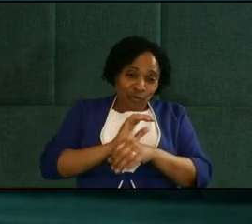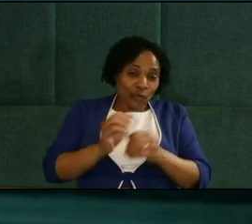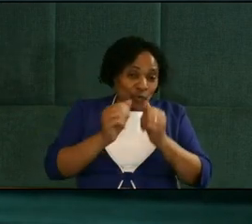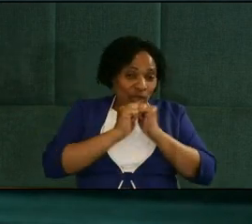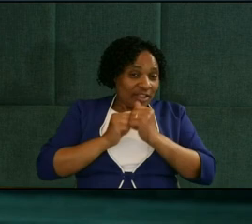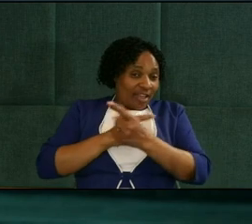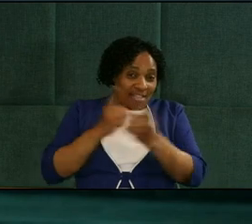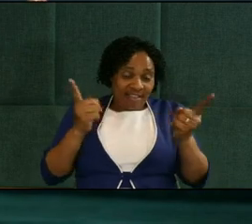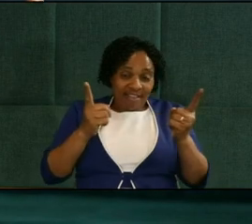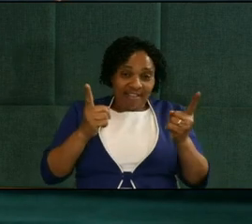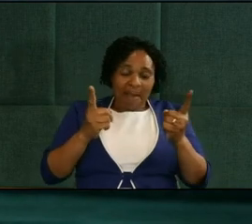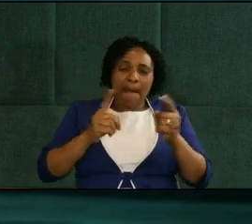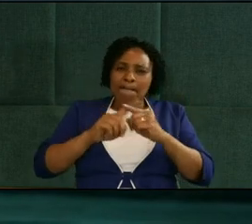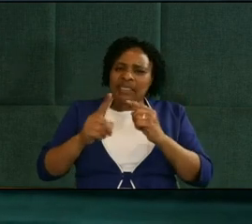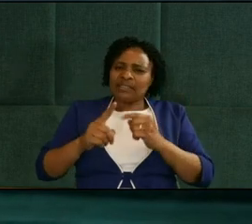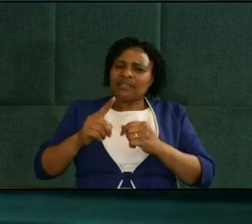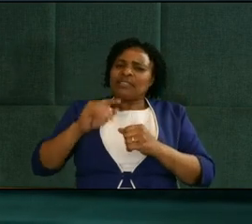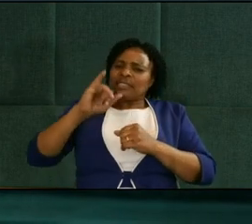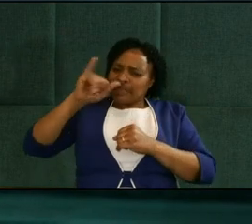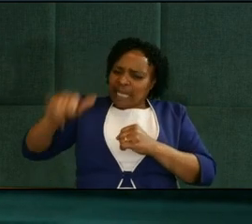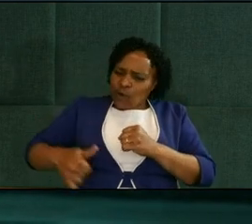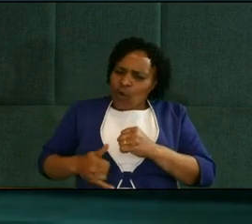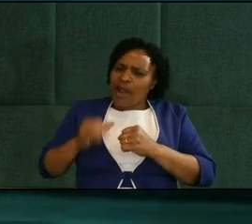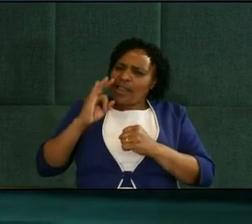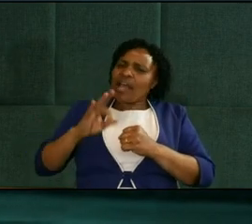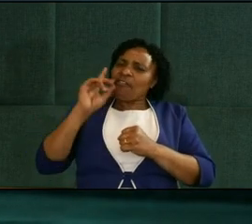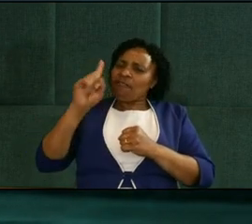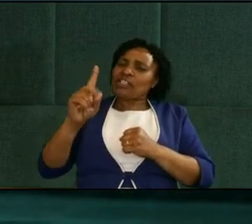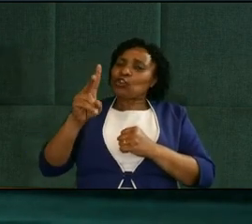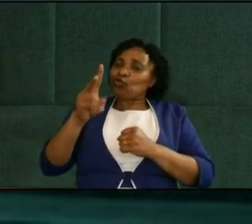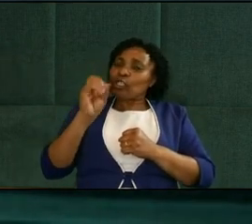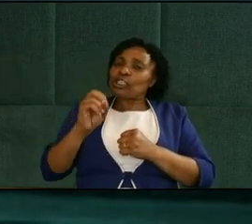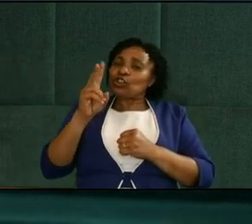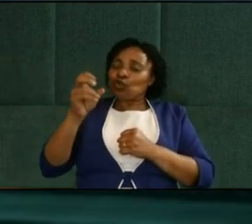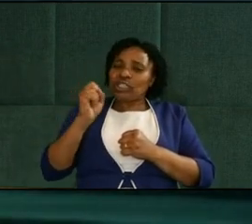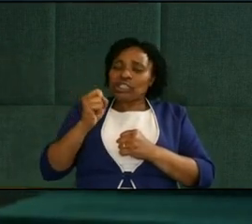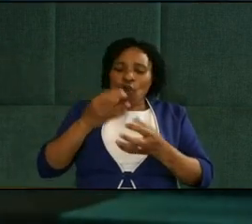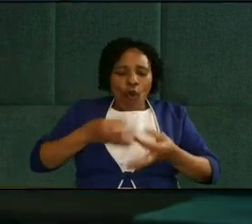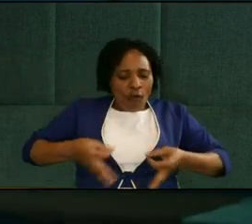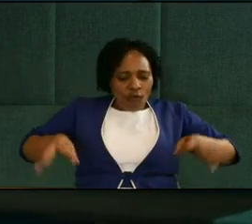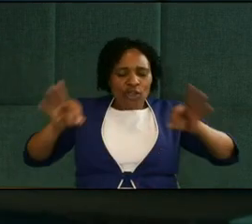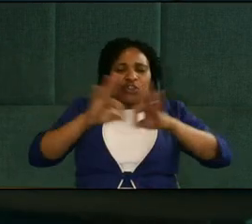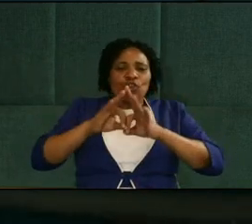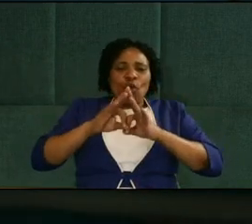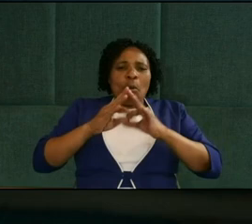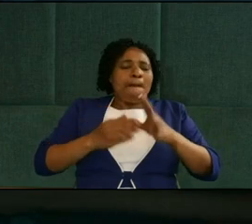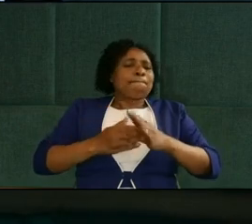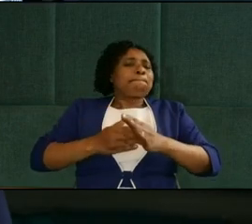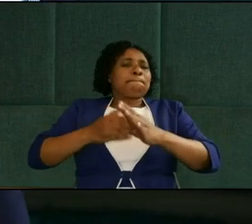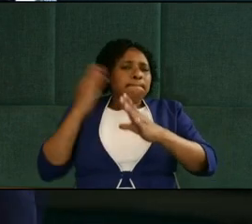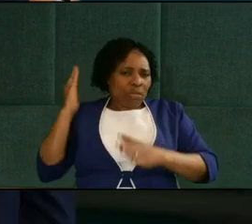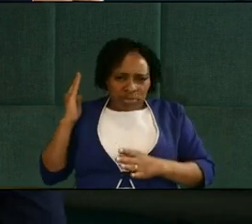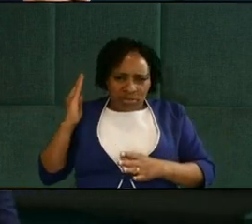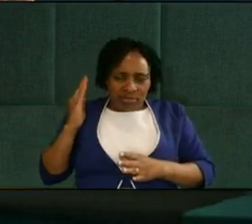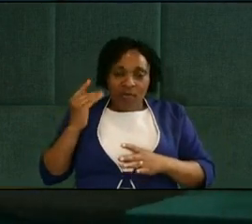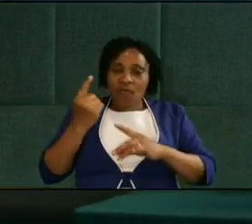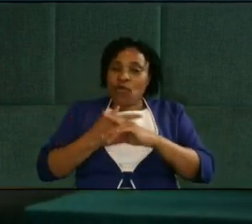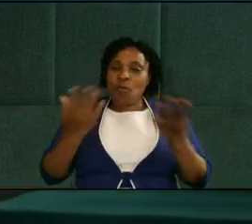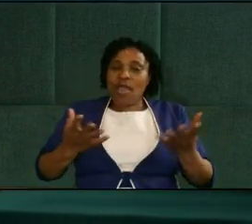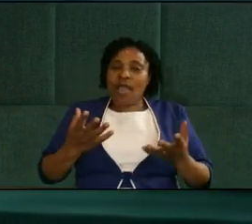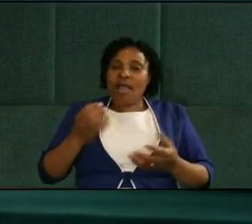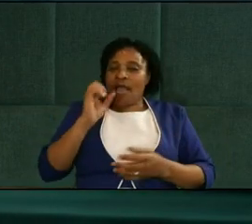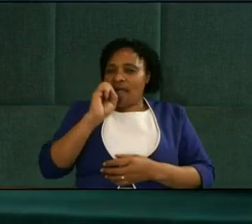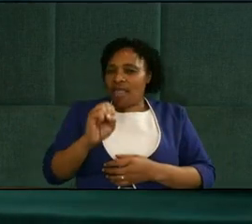January 31st, 2020, it became official. England pull up, Britain pull out of the EU, called